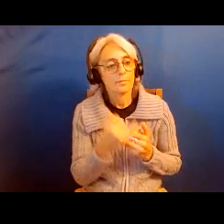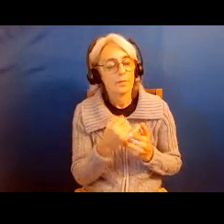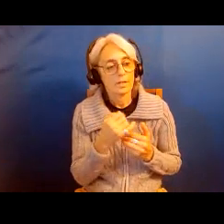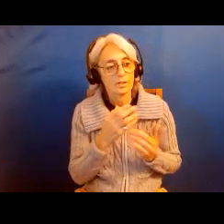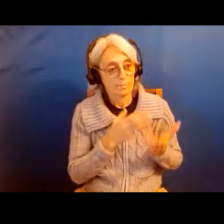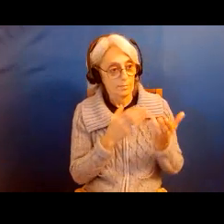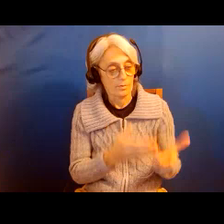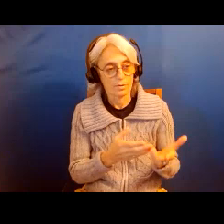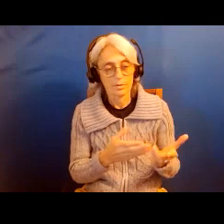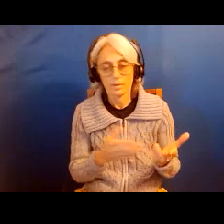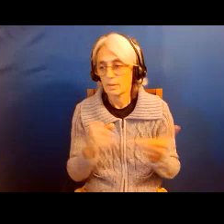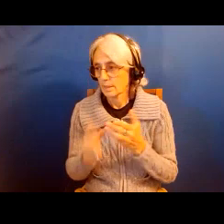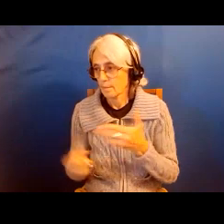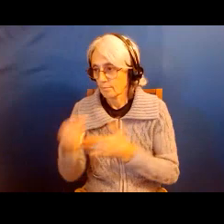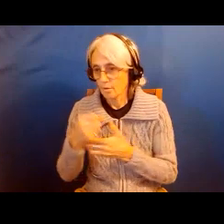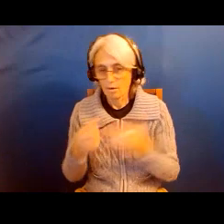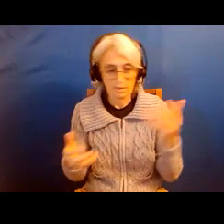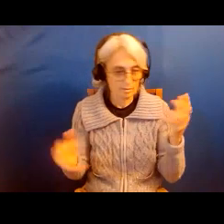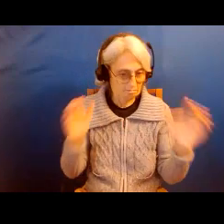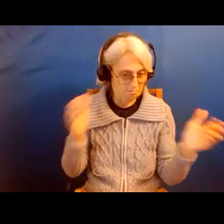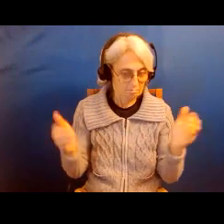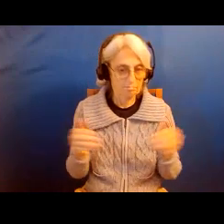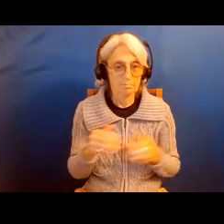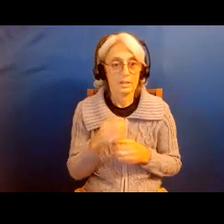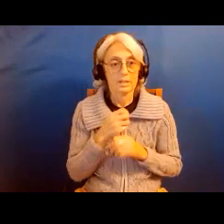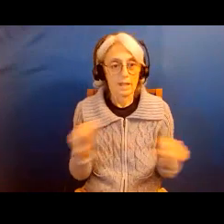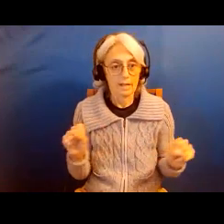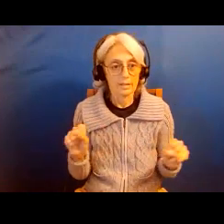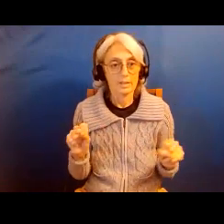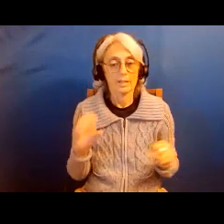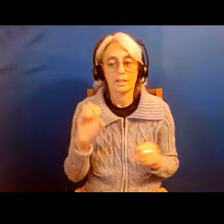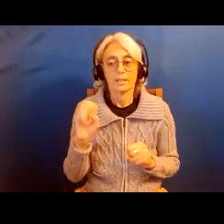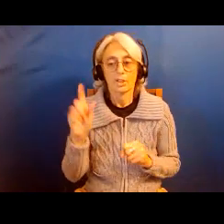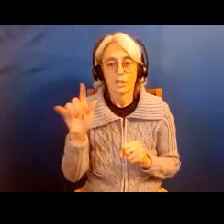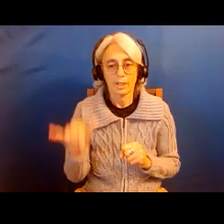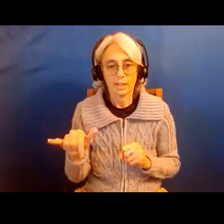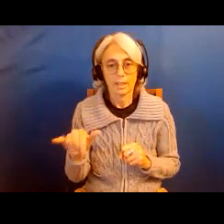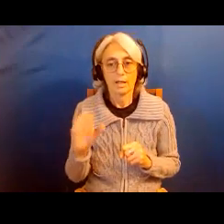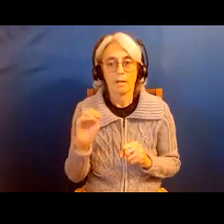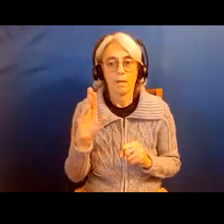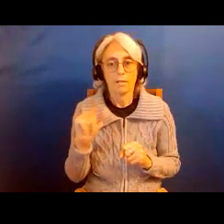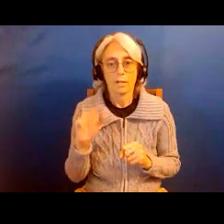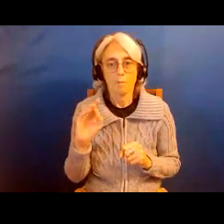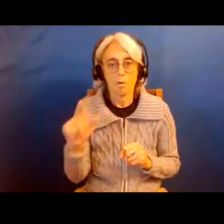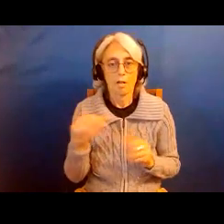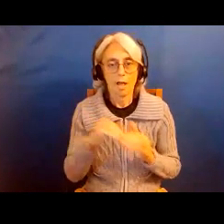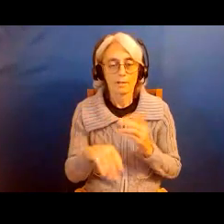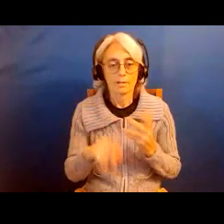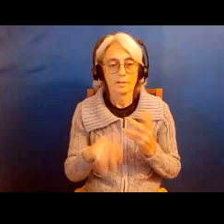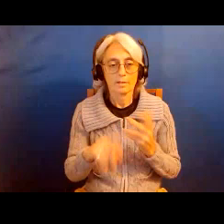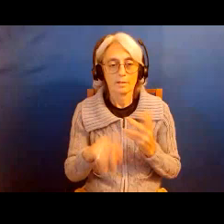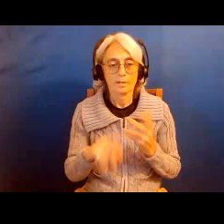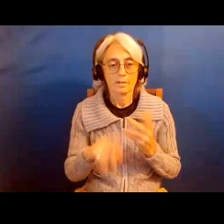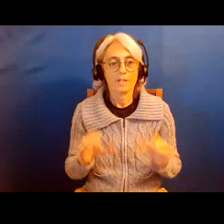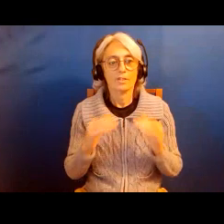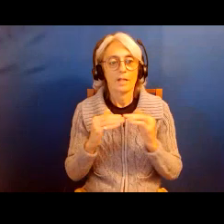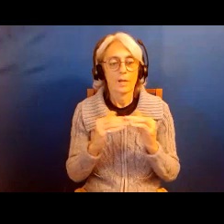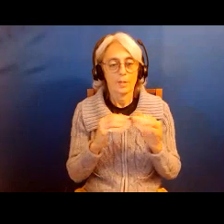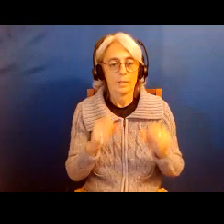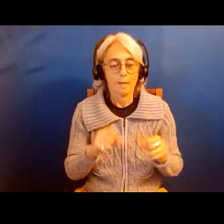priorities, and those are safety, security, multimodal access, climate action, equity, and